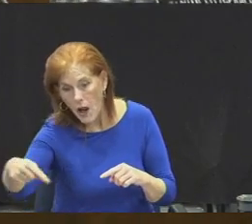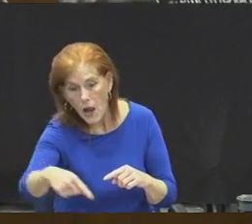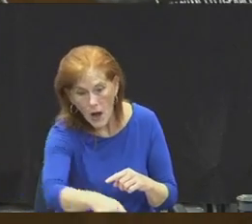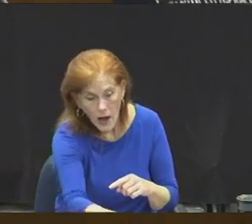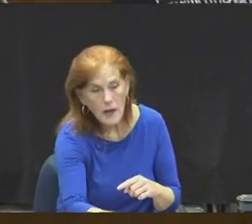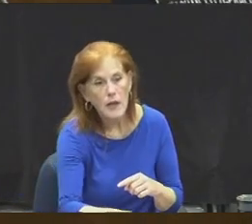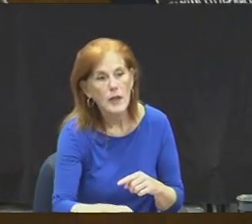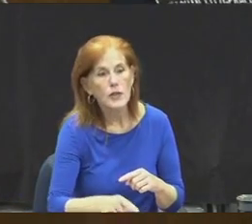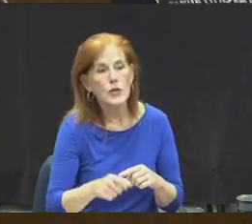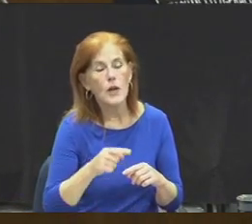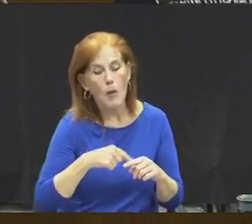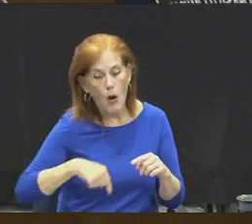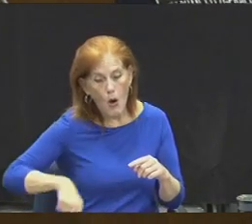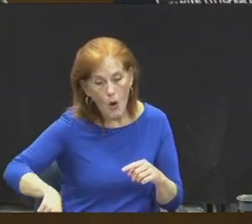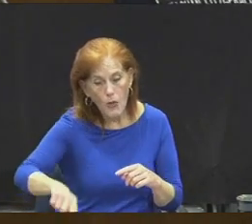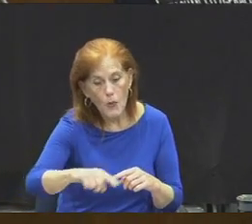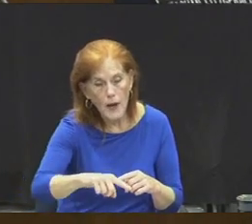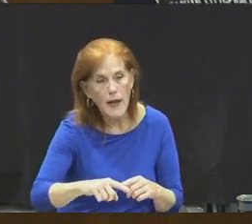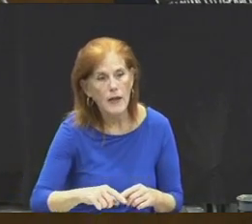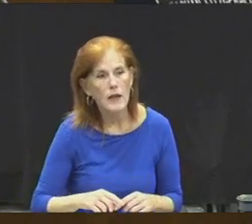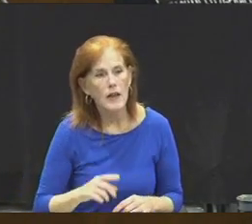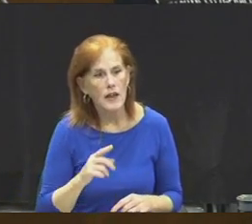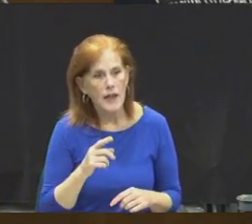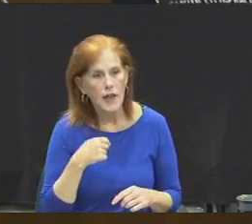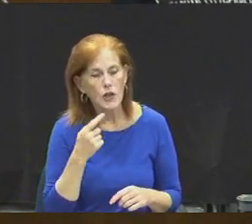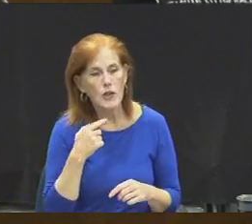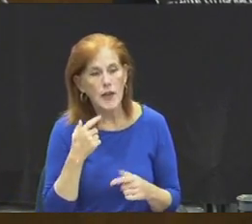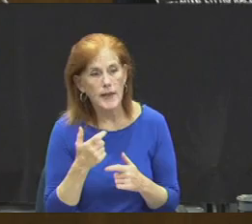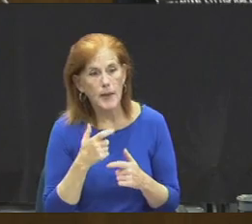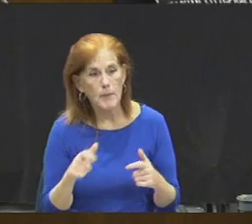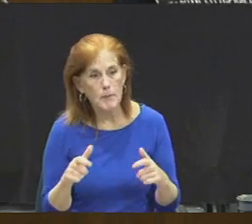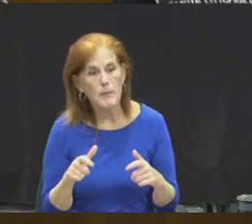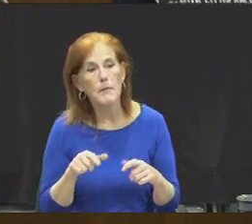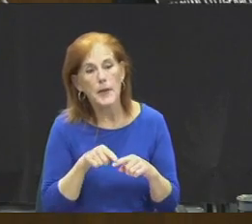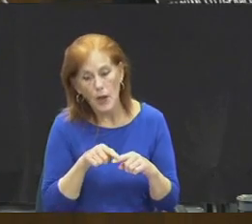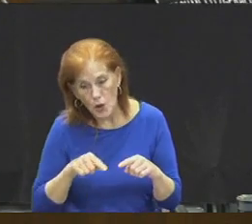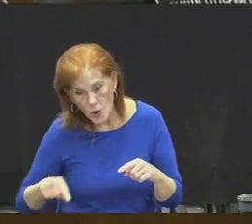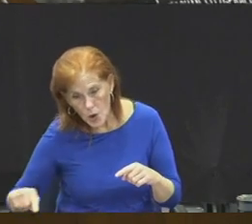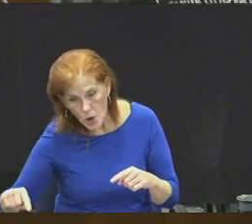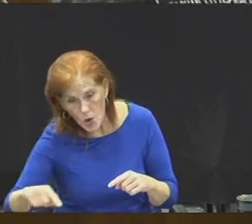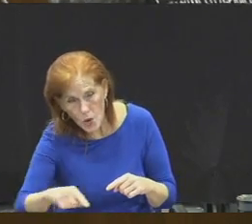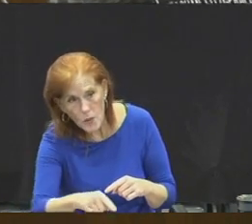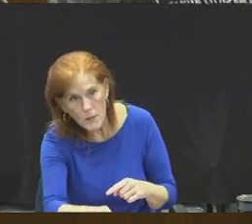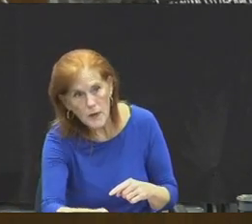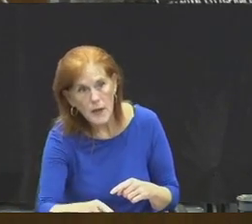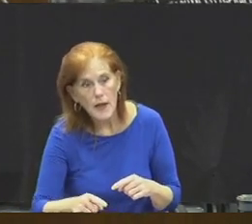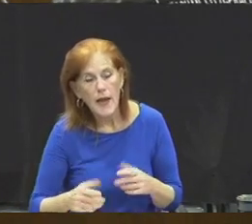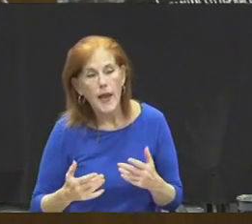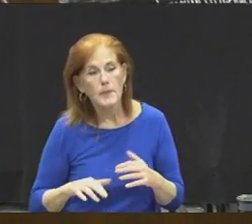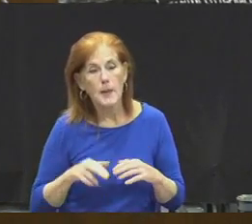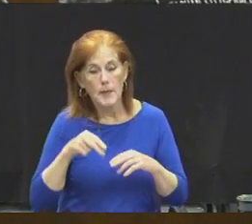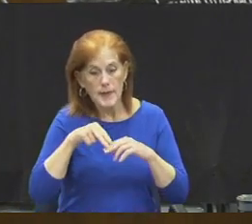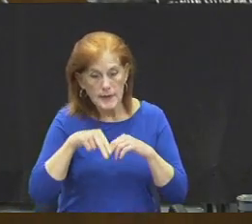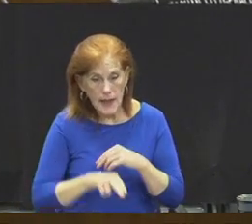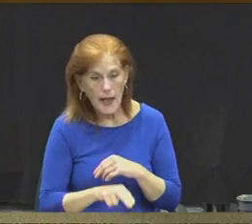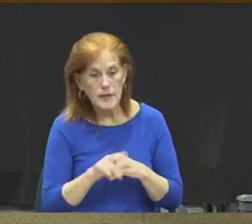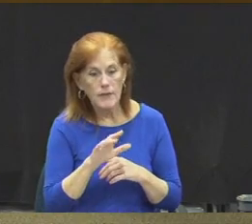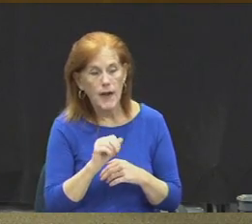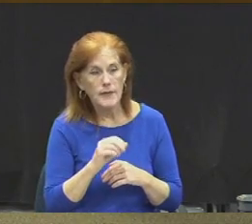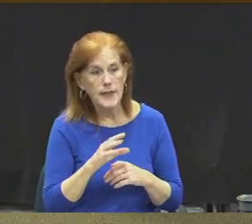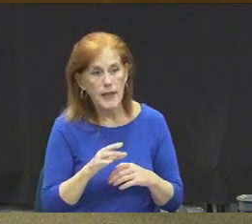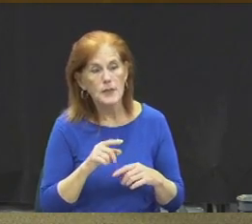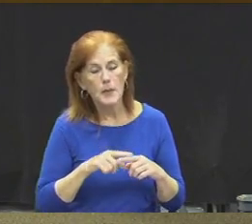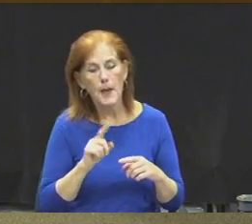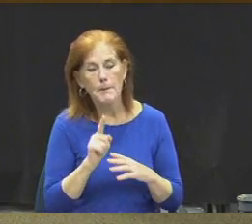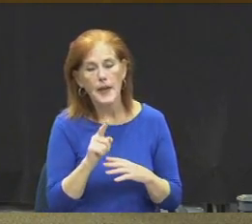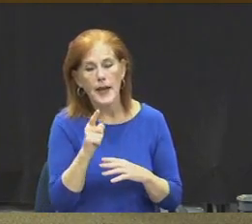to. come all the way, it looked like a big loop my child's going down the slide and they're down in probably 5 seconds. And I'm taking Right. a